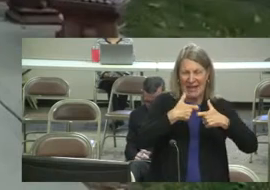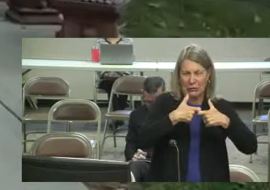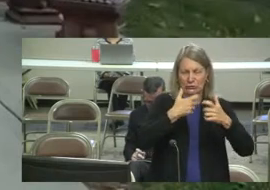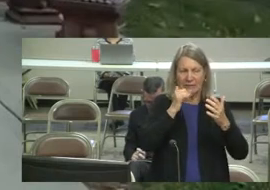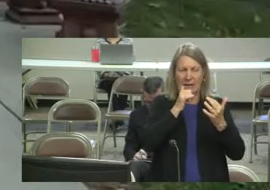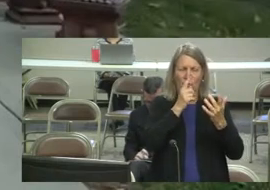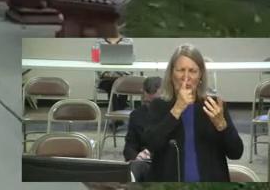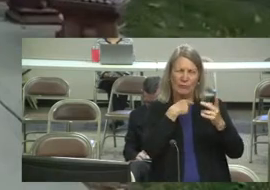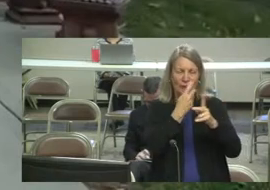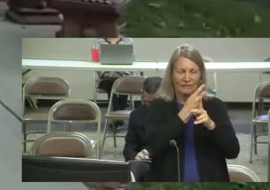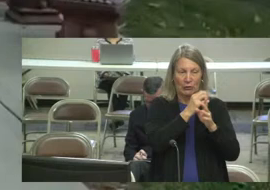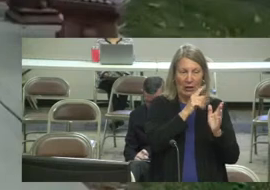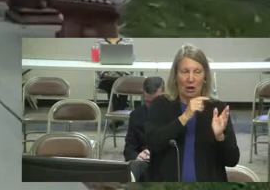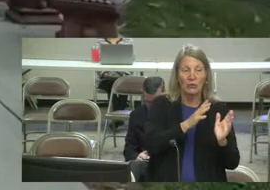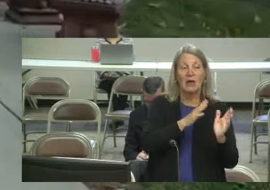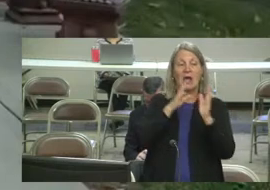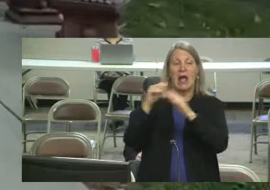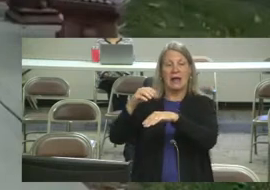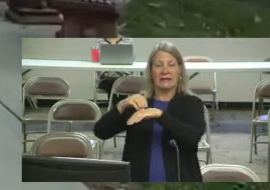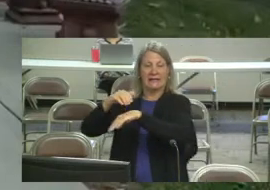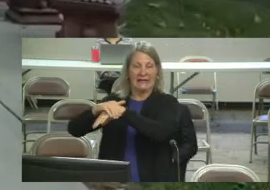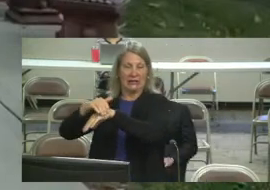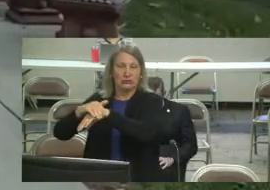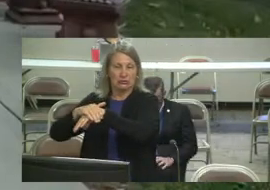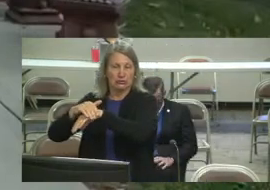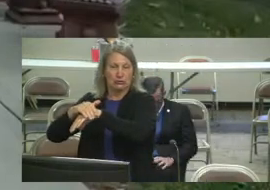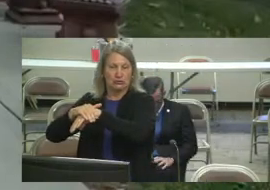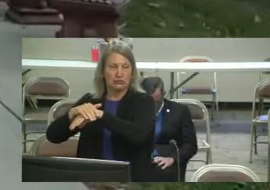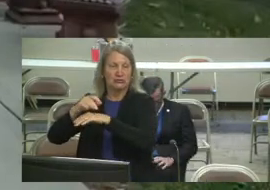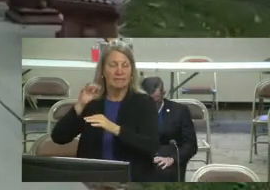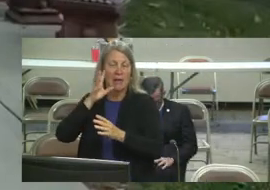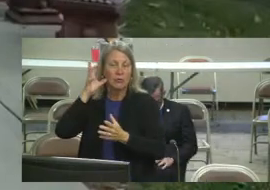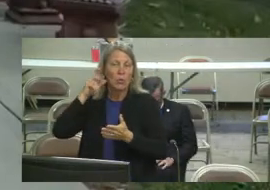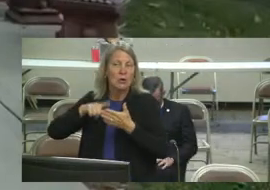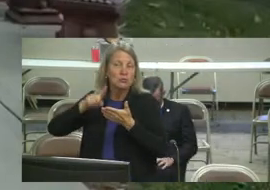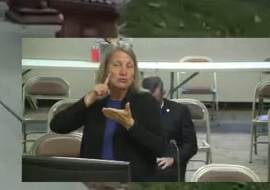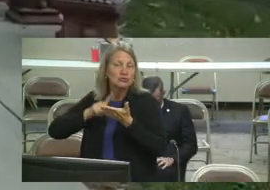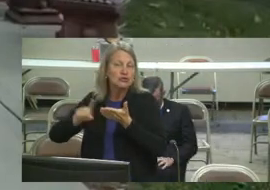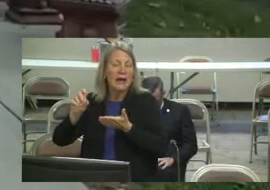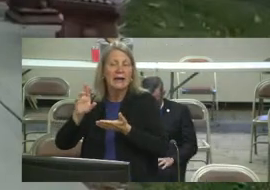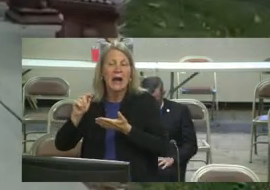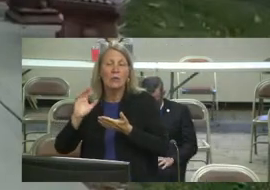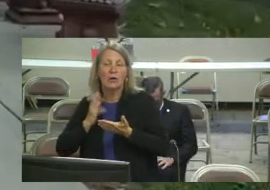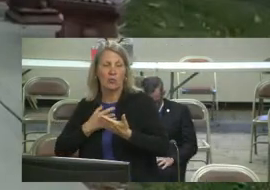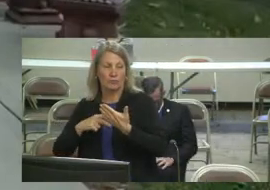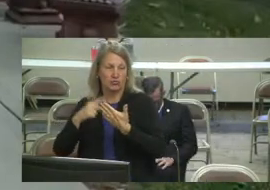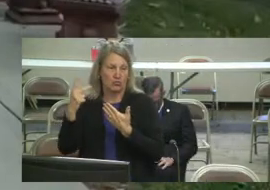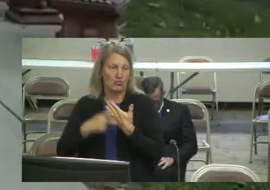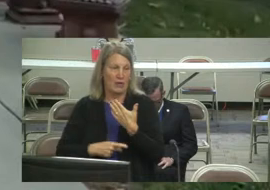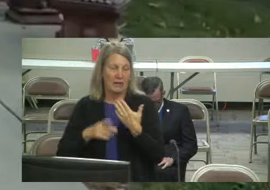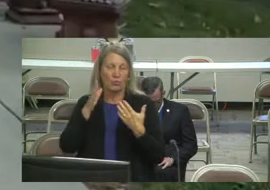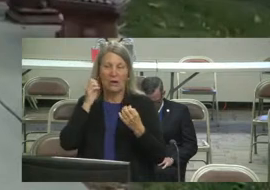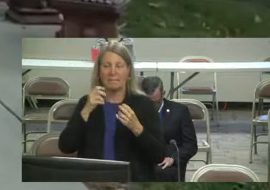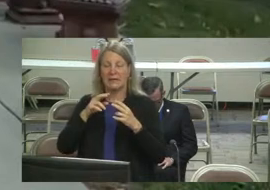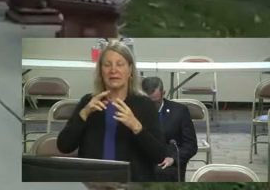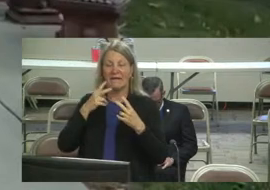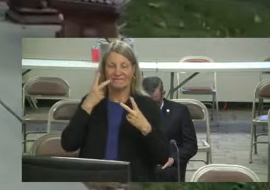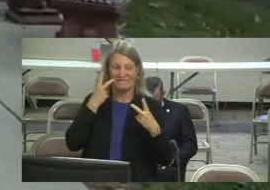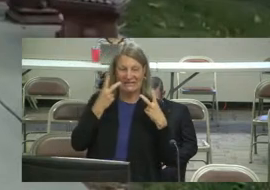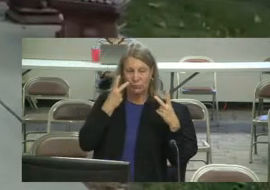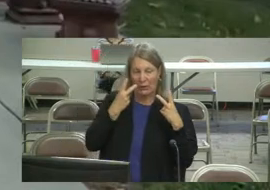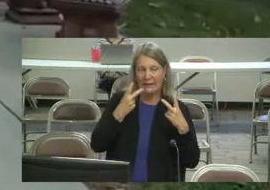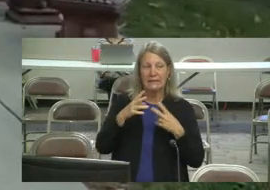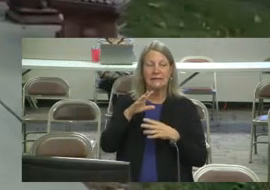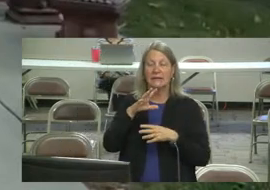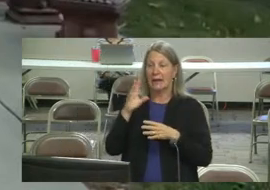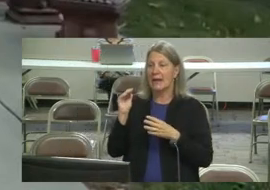decided quite yet we also need to figure out the Spanish-speaking piece and then also English so if parents want to check